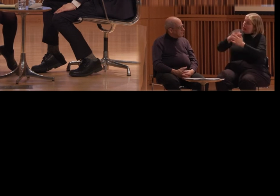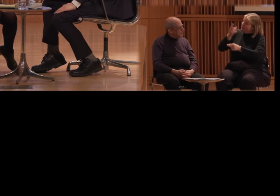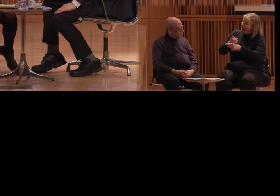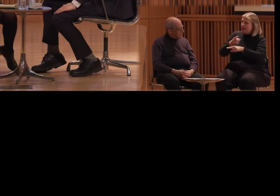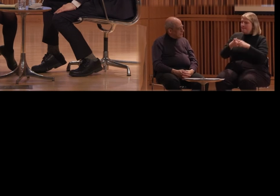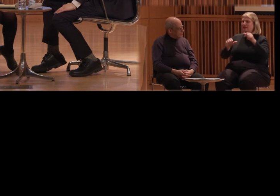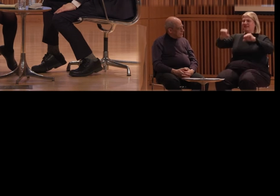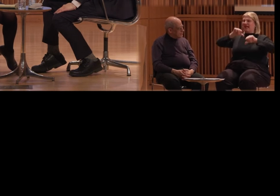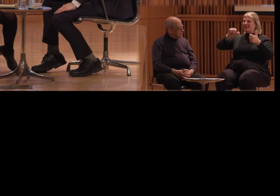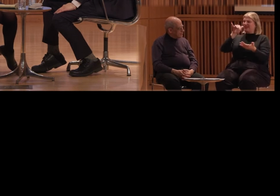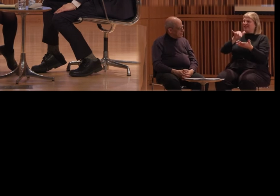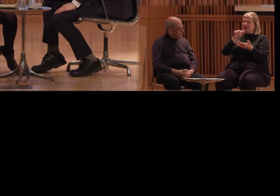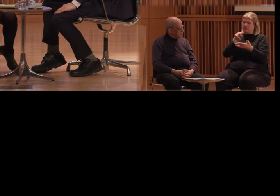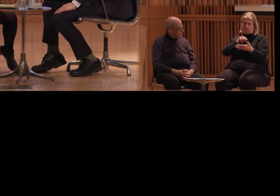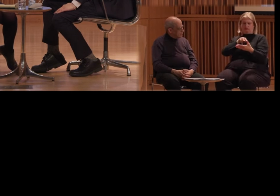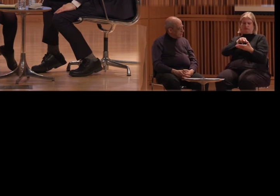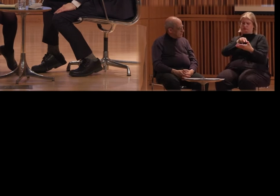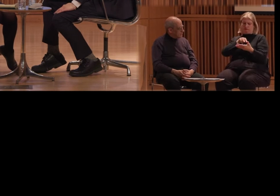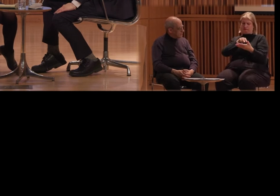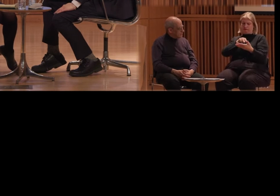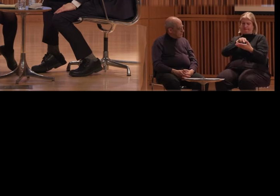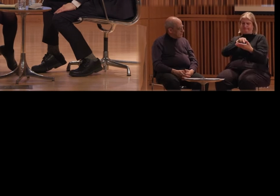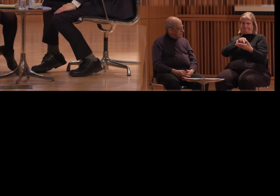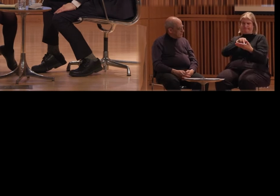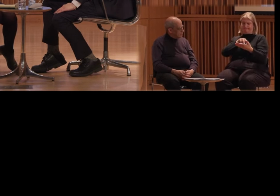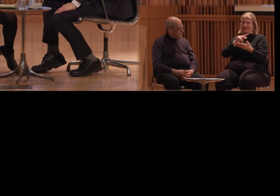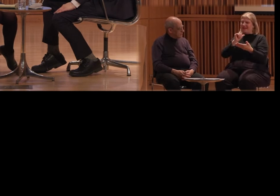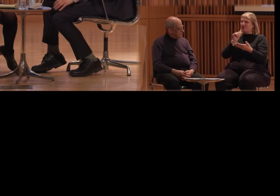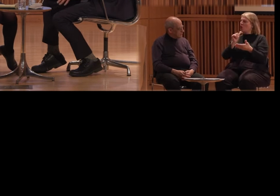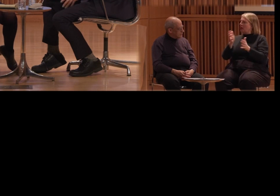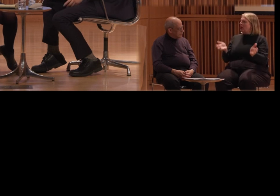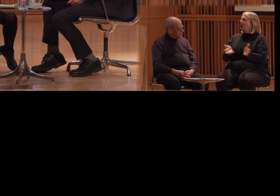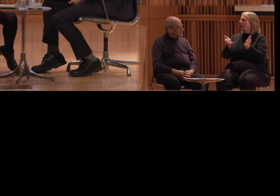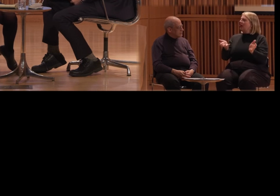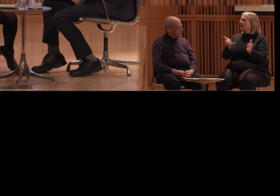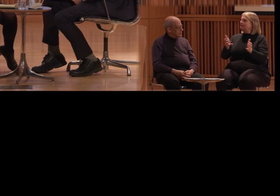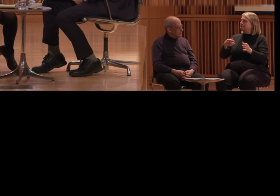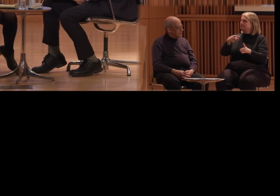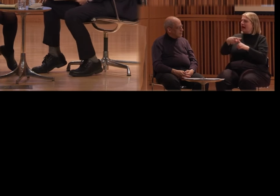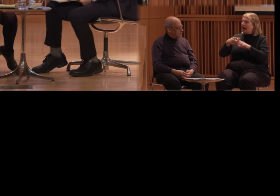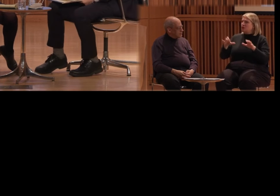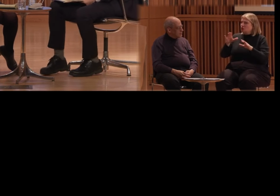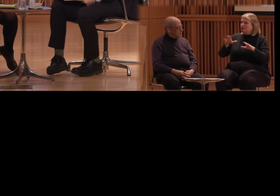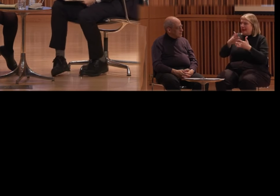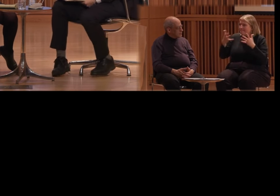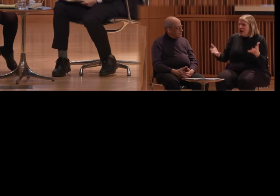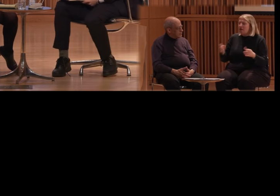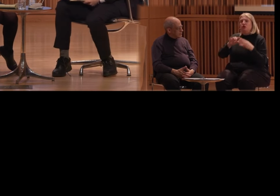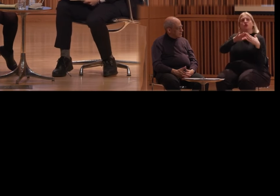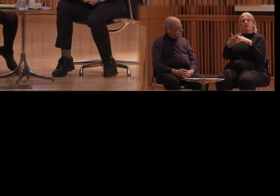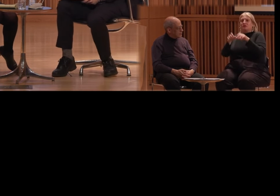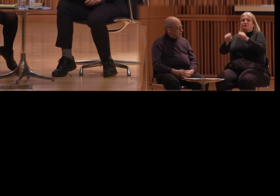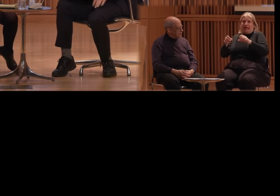scientific studies, don't necessarily do that much, but probably perhaps communities want to do something about